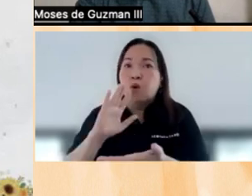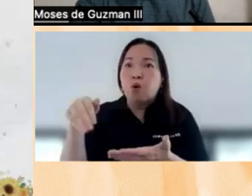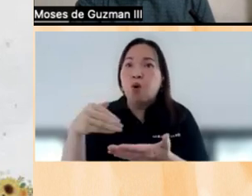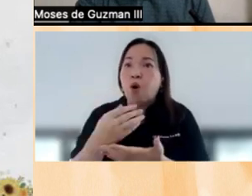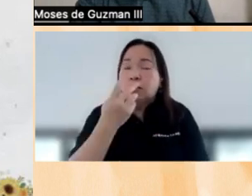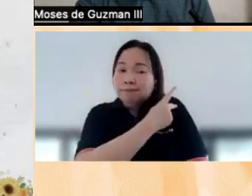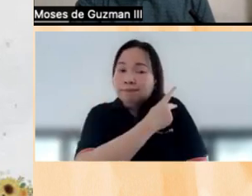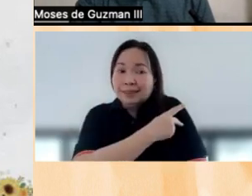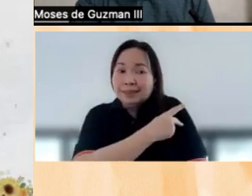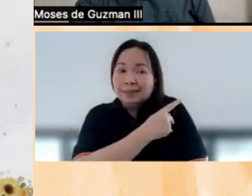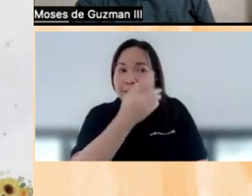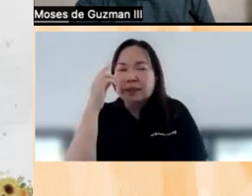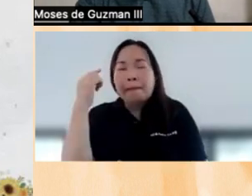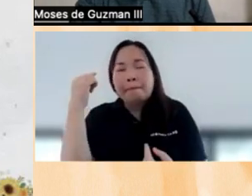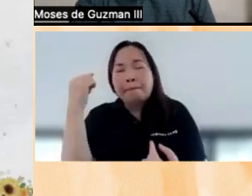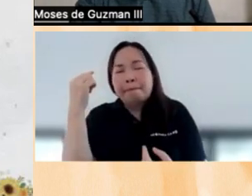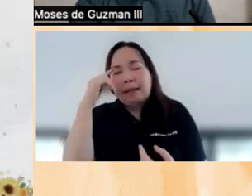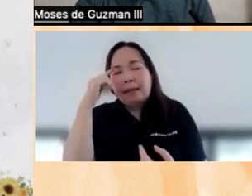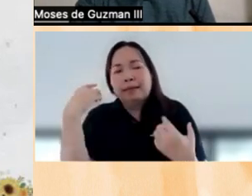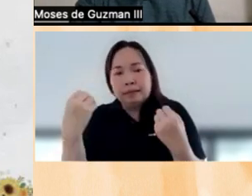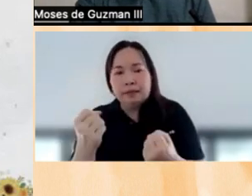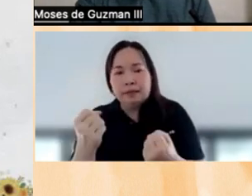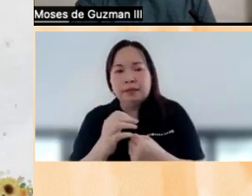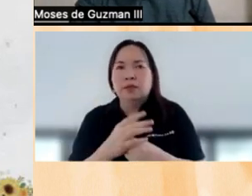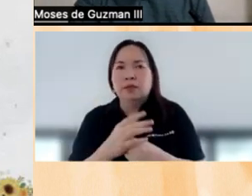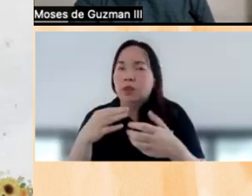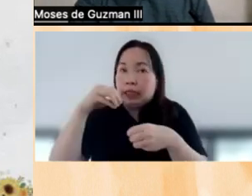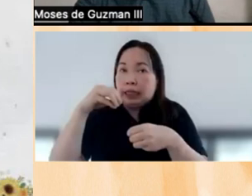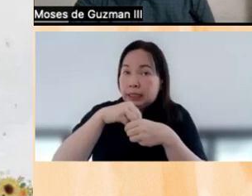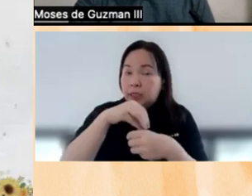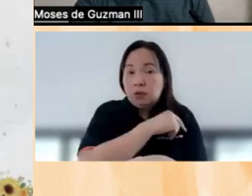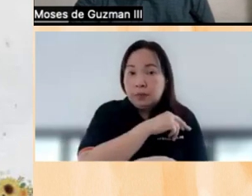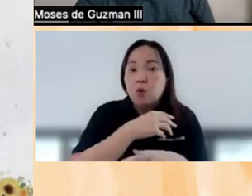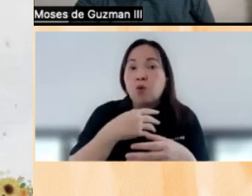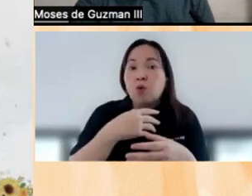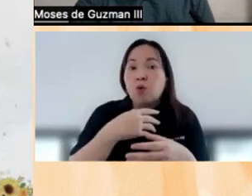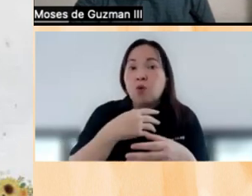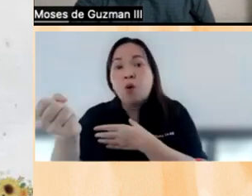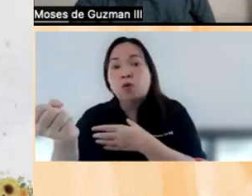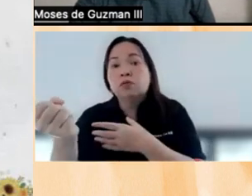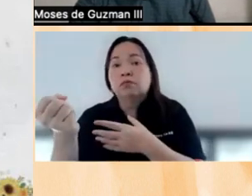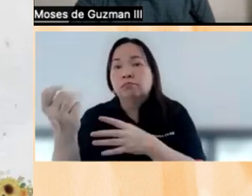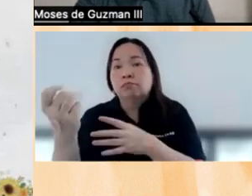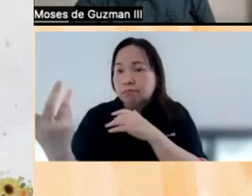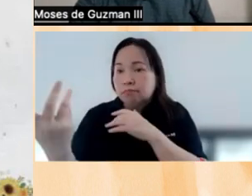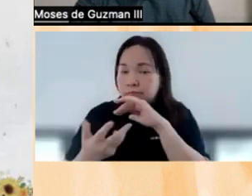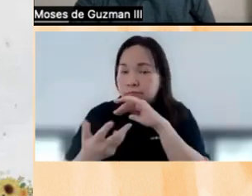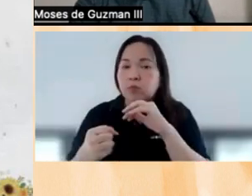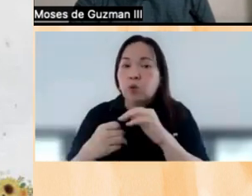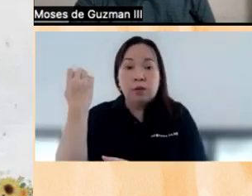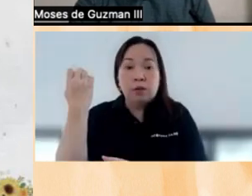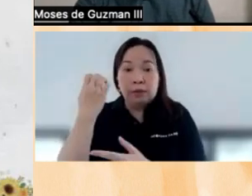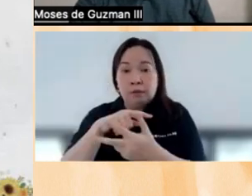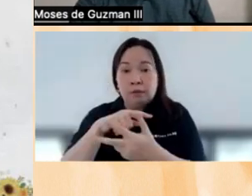with adolescents and young adults will help healthcare workers detect who is at risk